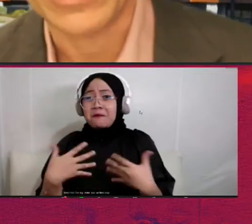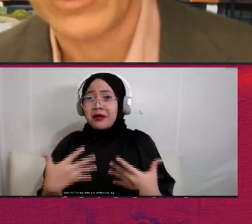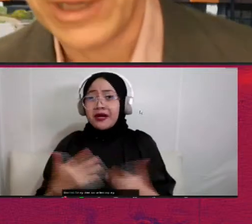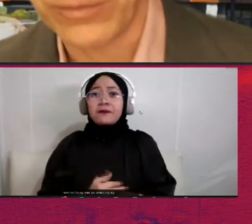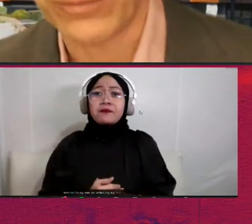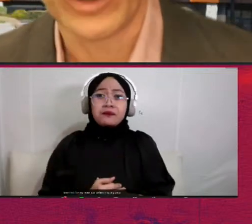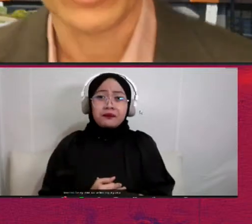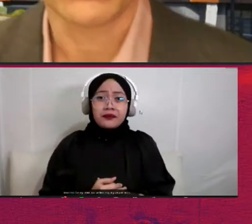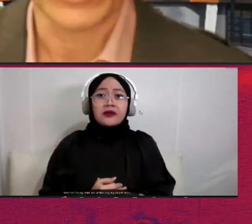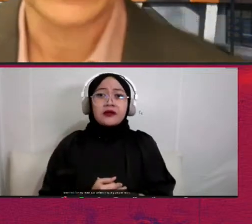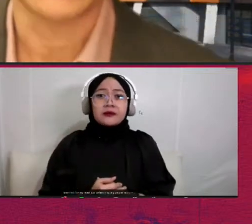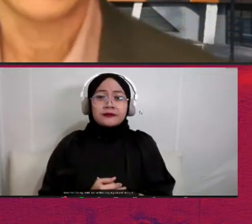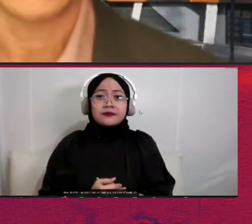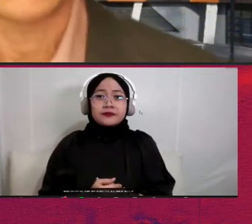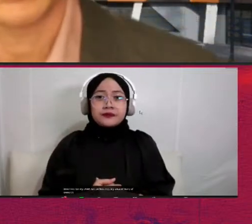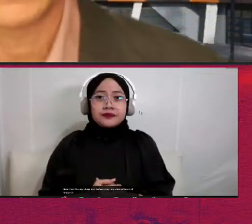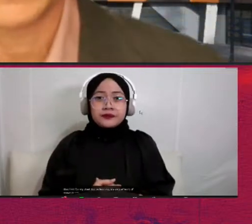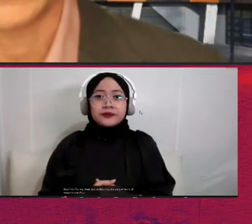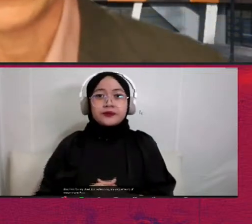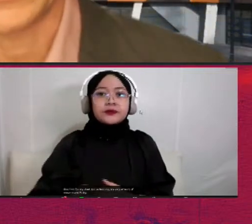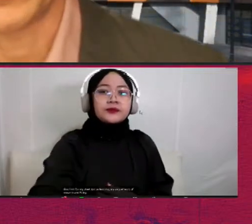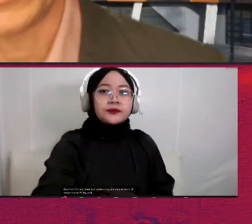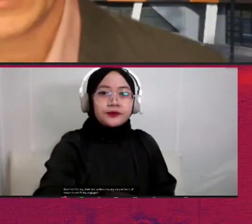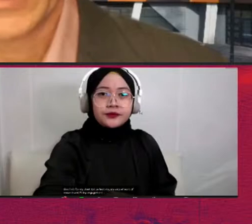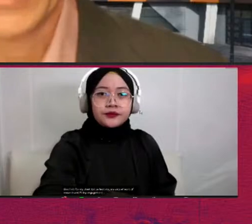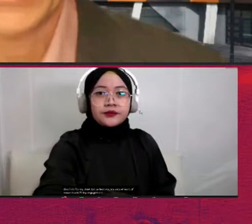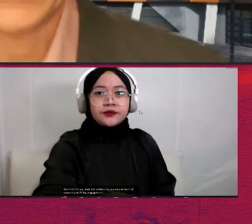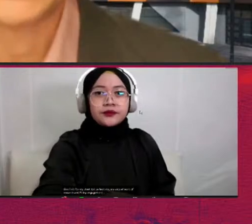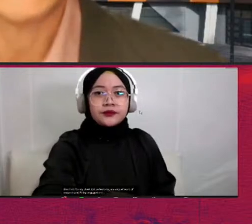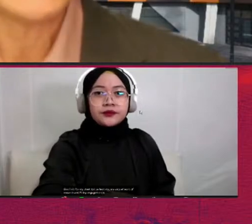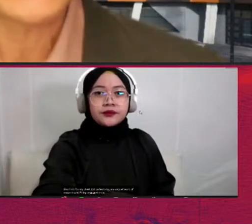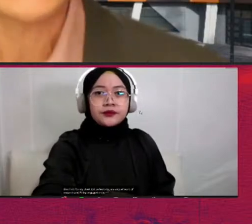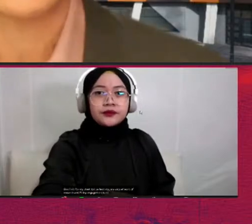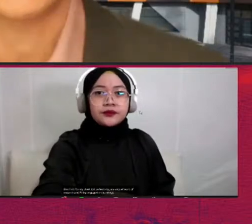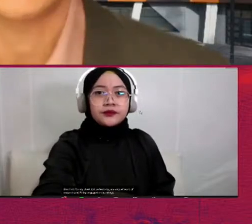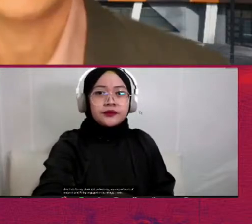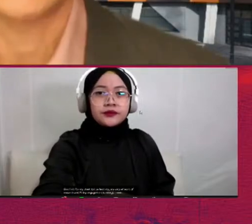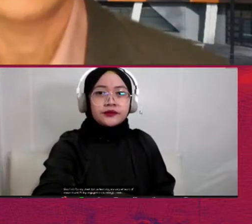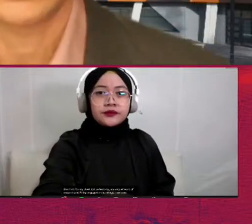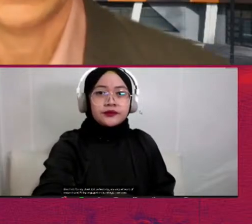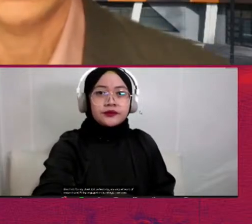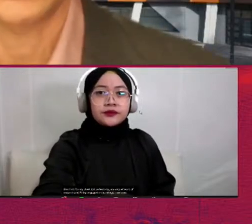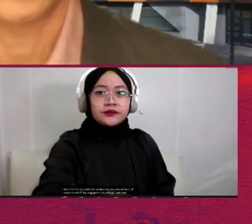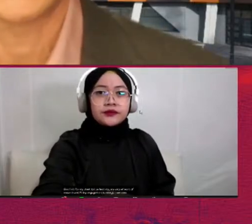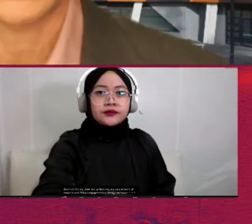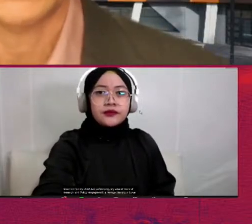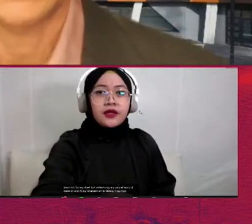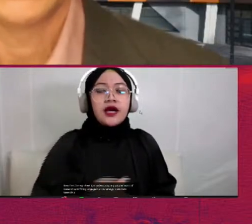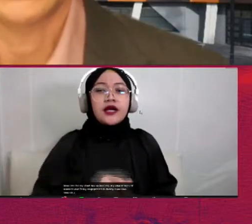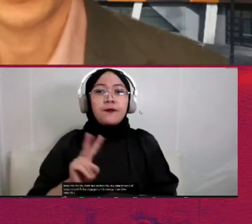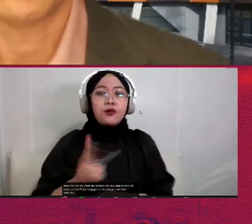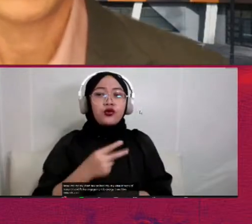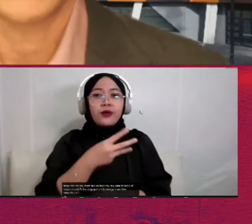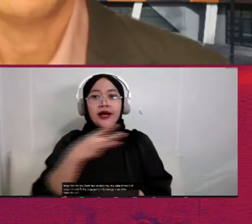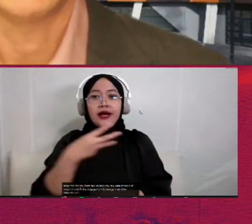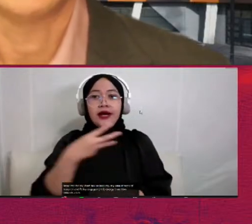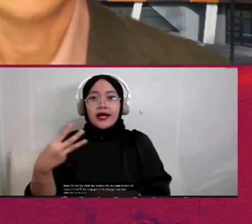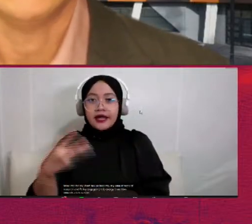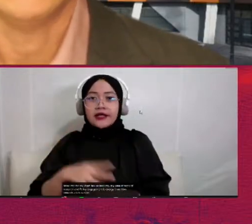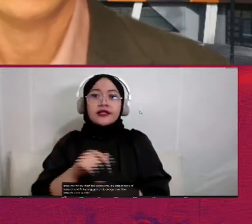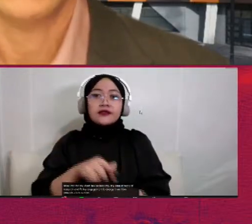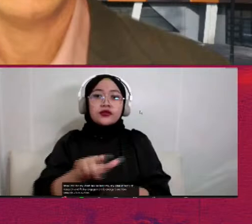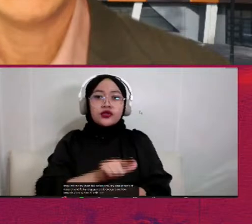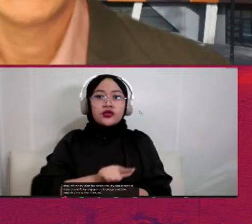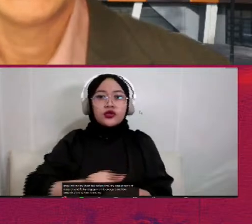my area of work, of research and policy engagement is energy transition towards a